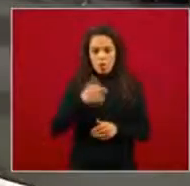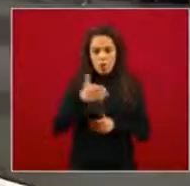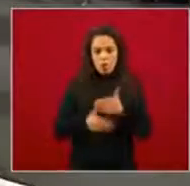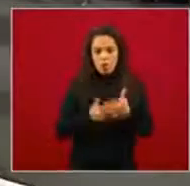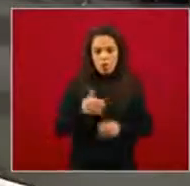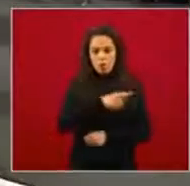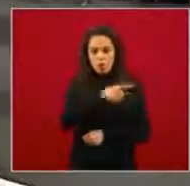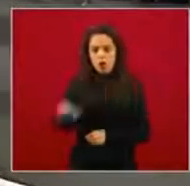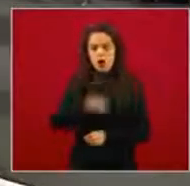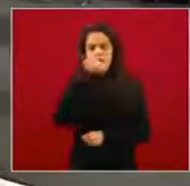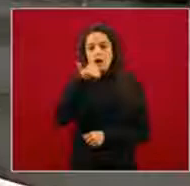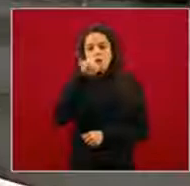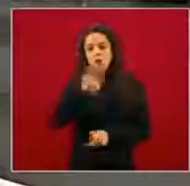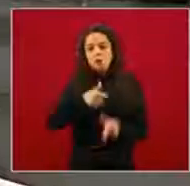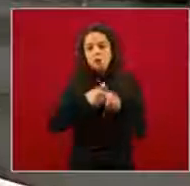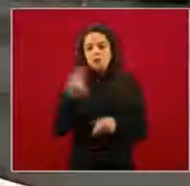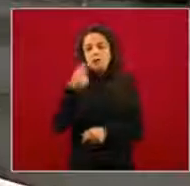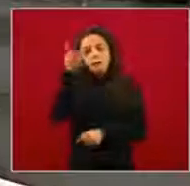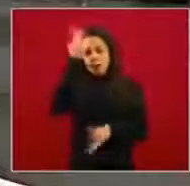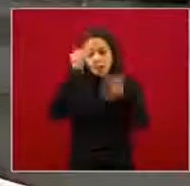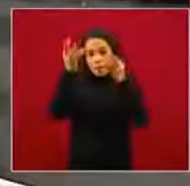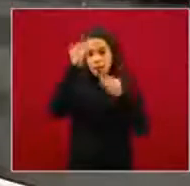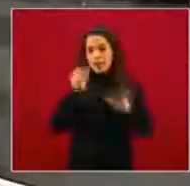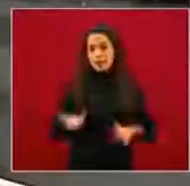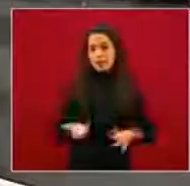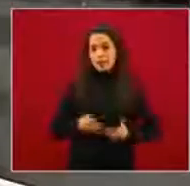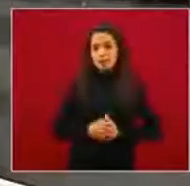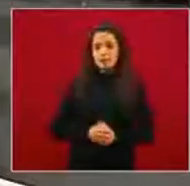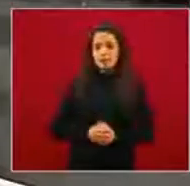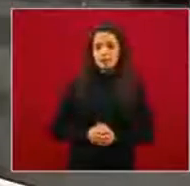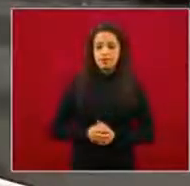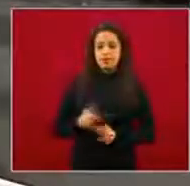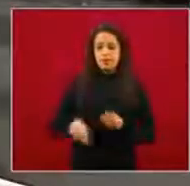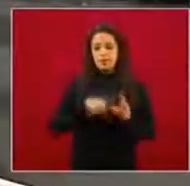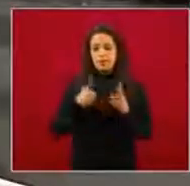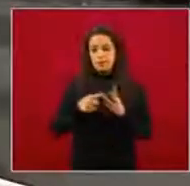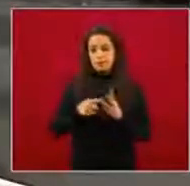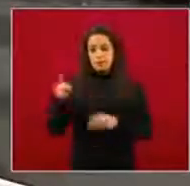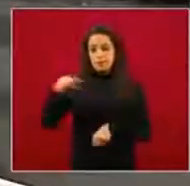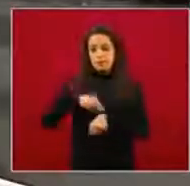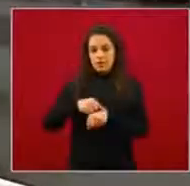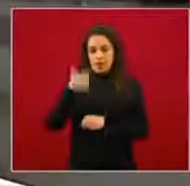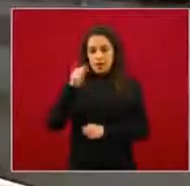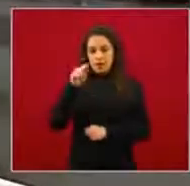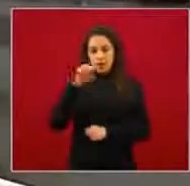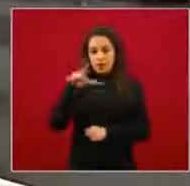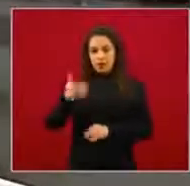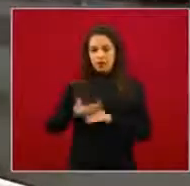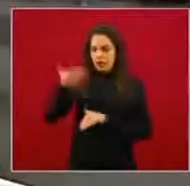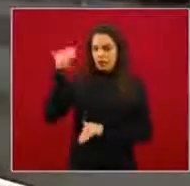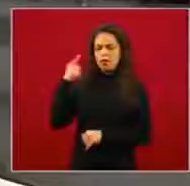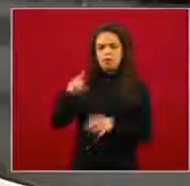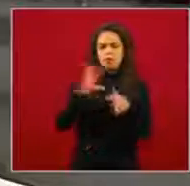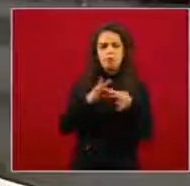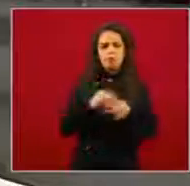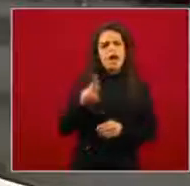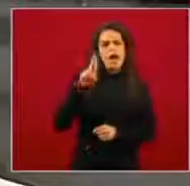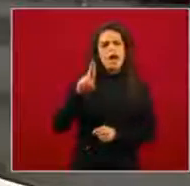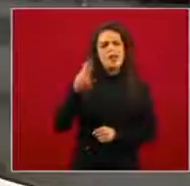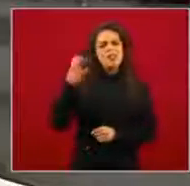school is shut down? How the educational process is going to continue? And Dr. Gattel, last time you were explaining